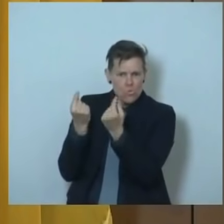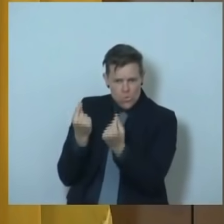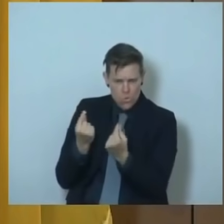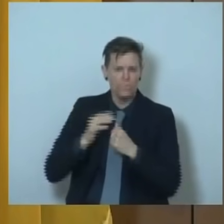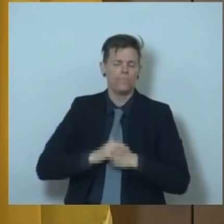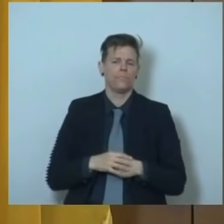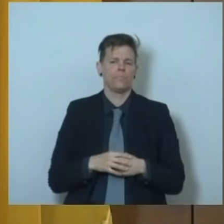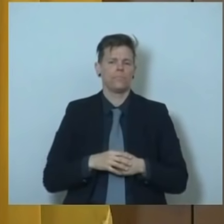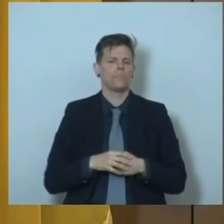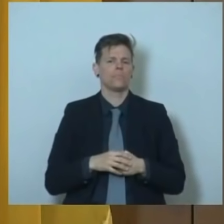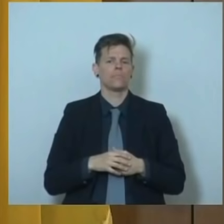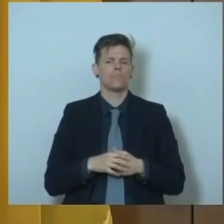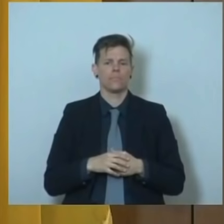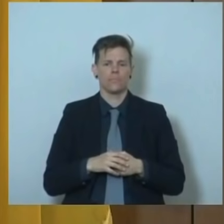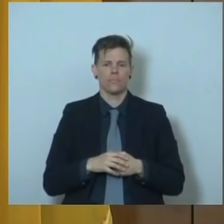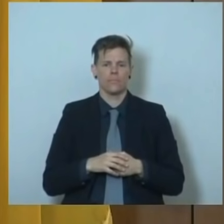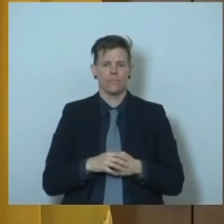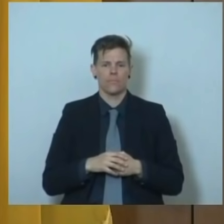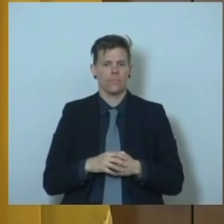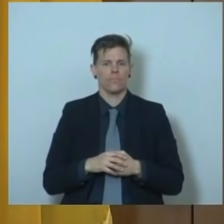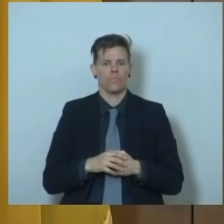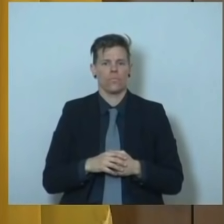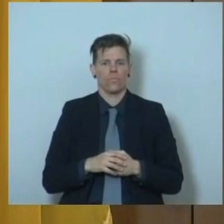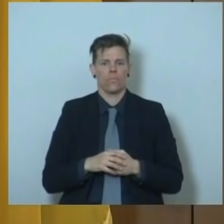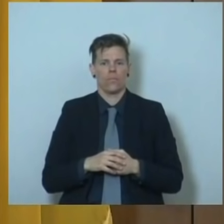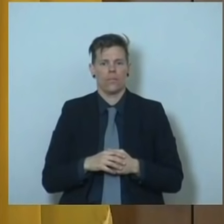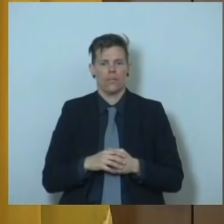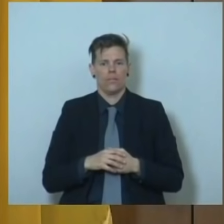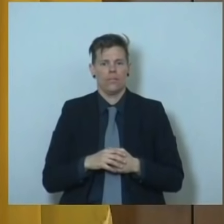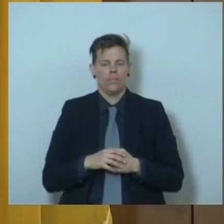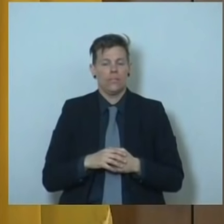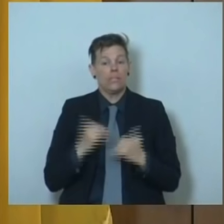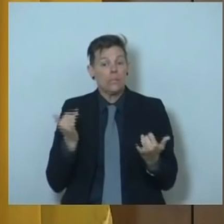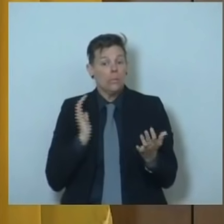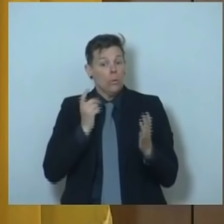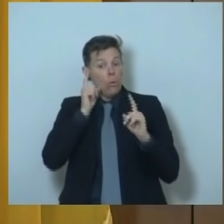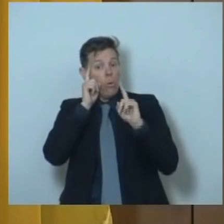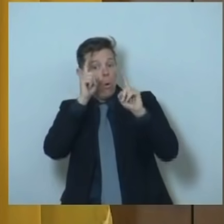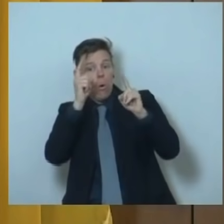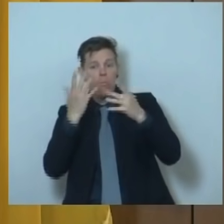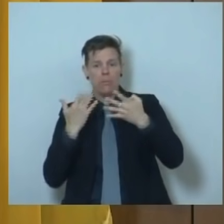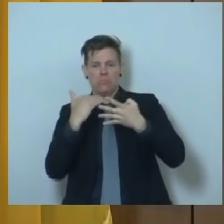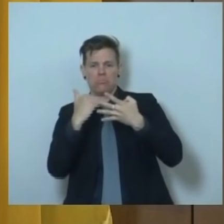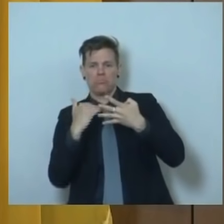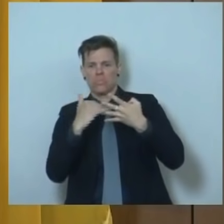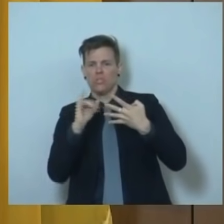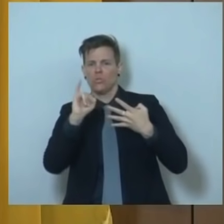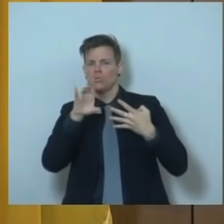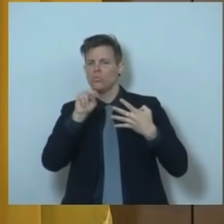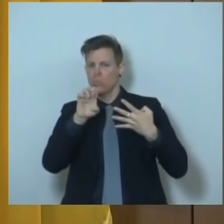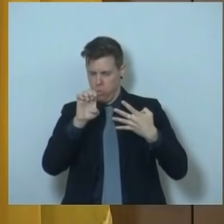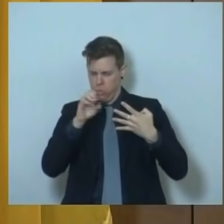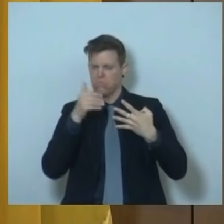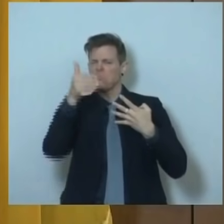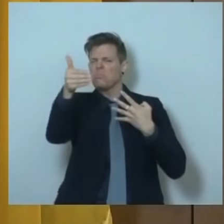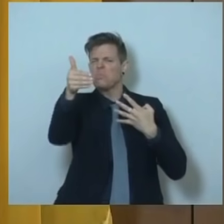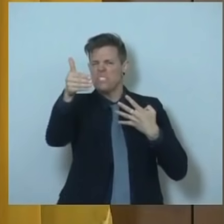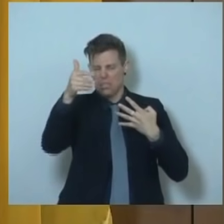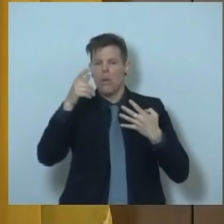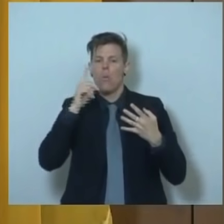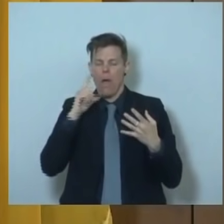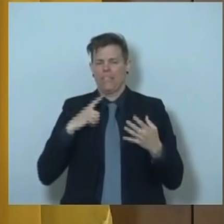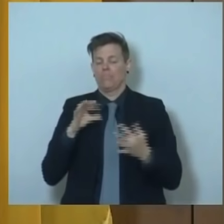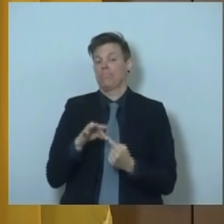And that we are still aiming for mid-June for a special session. But while that fund